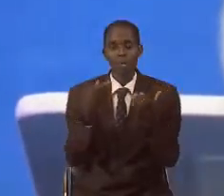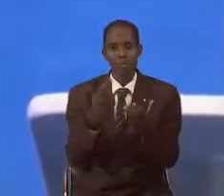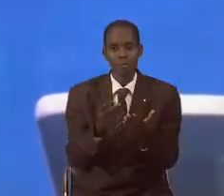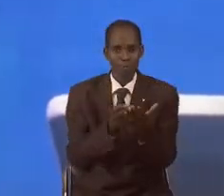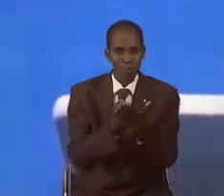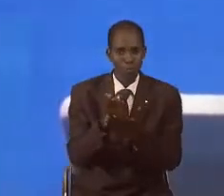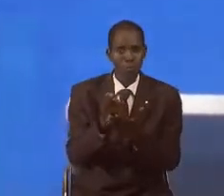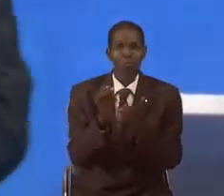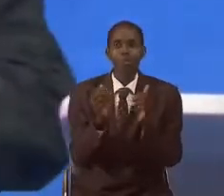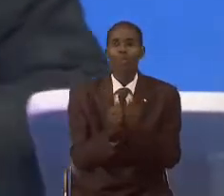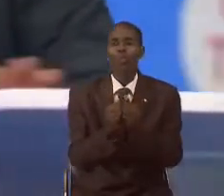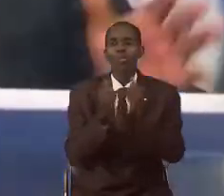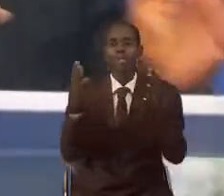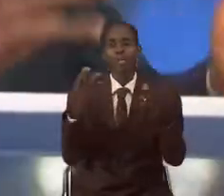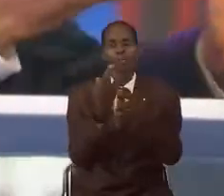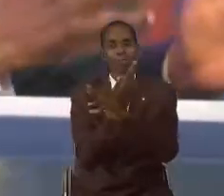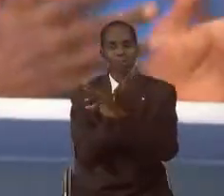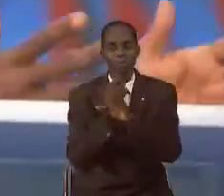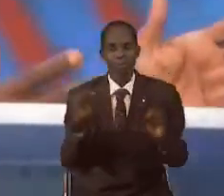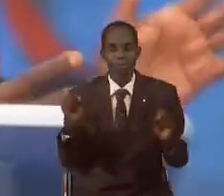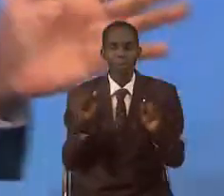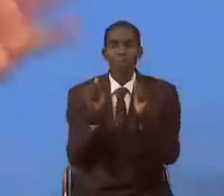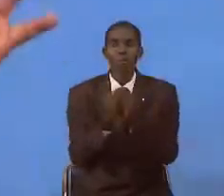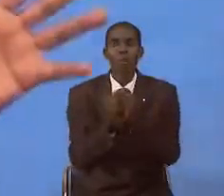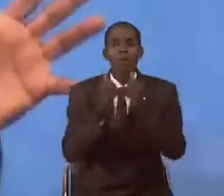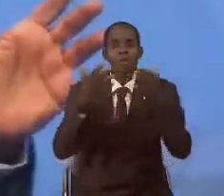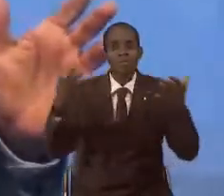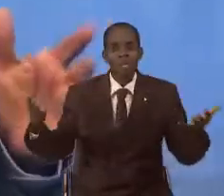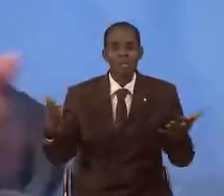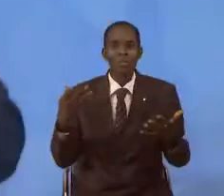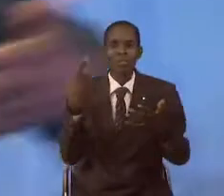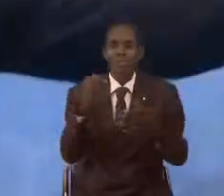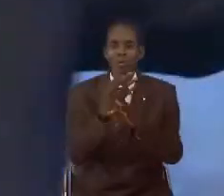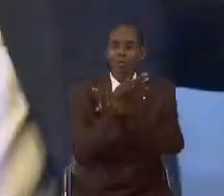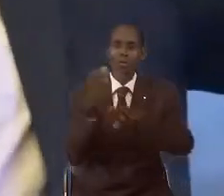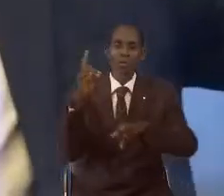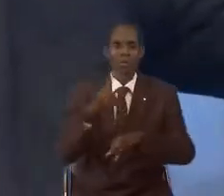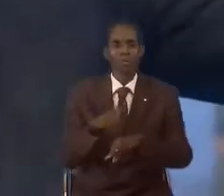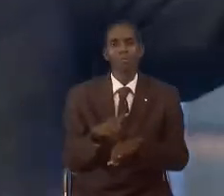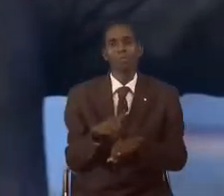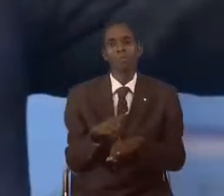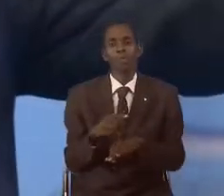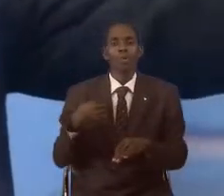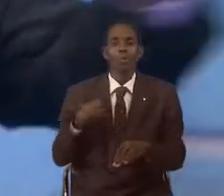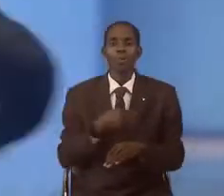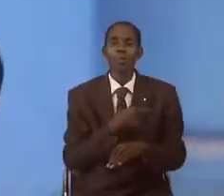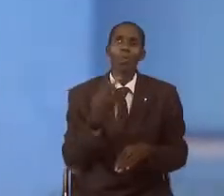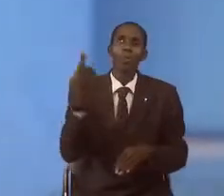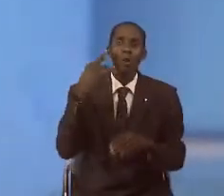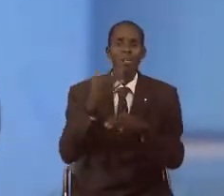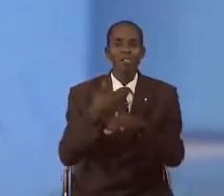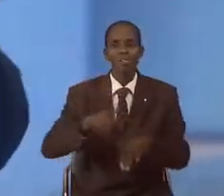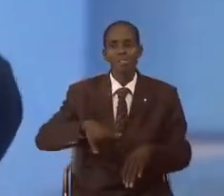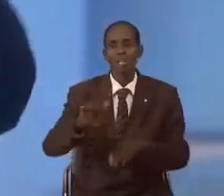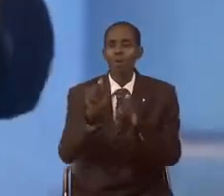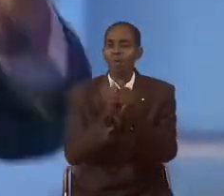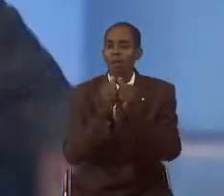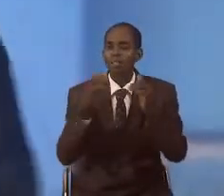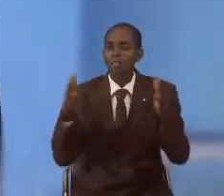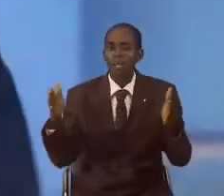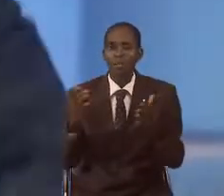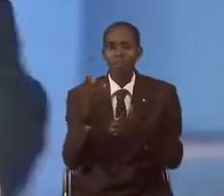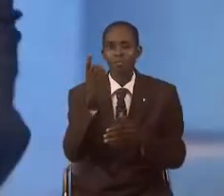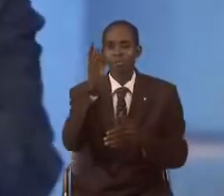without the truth, we were yet without redemption, we were yet without